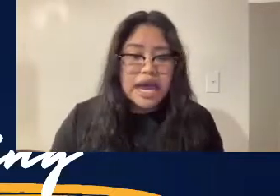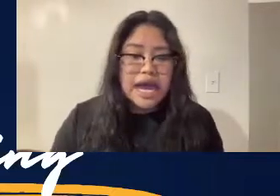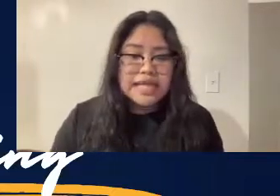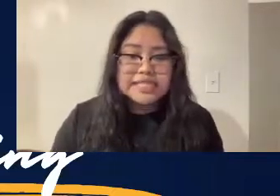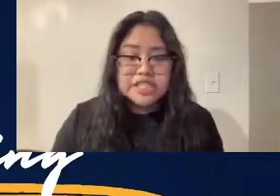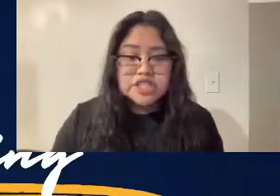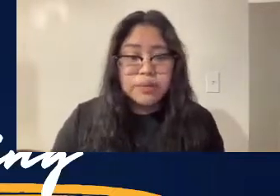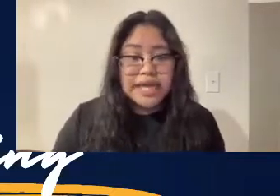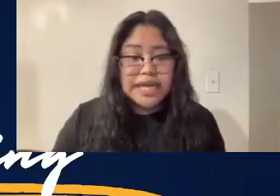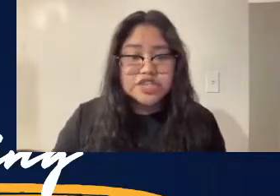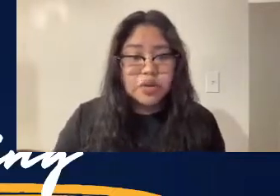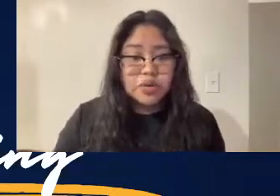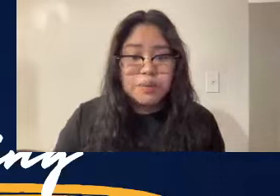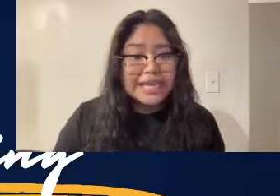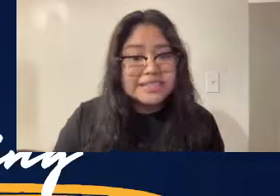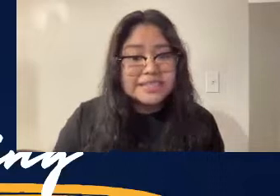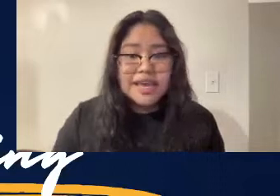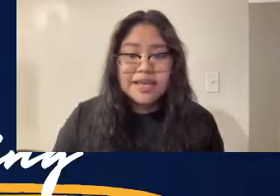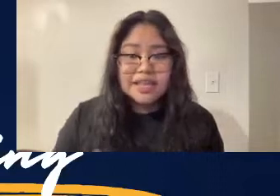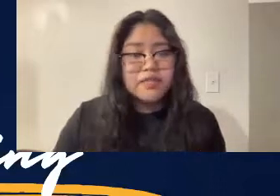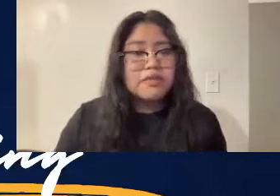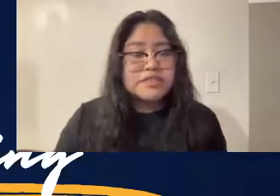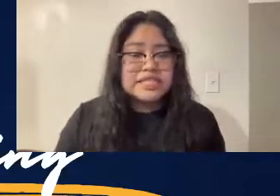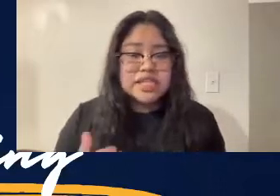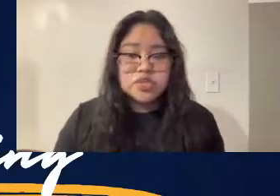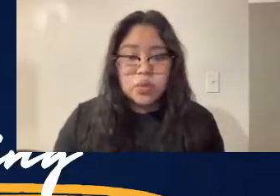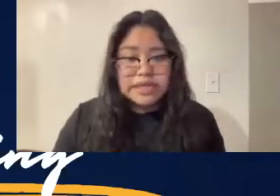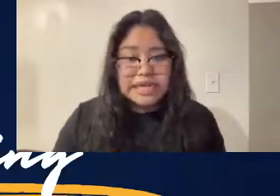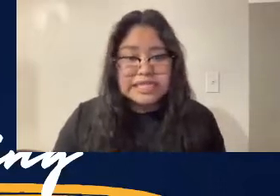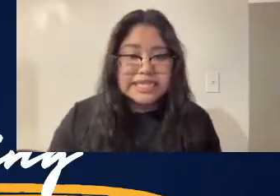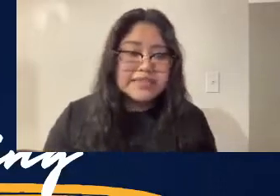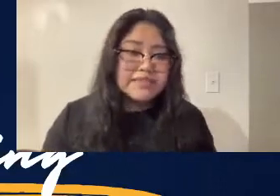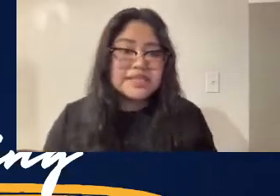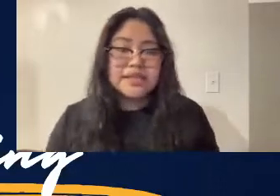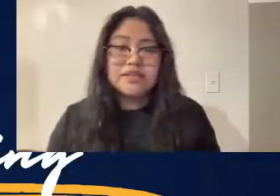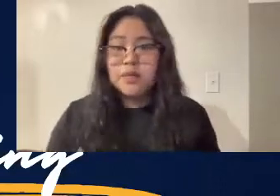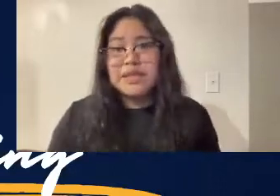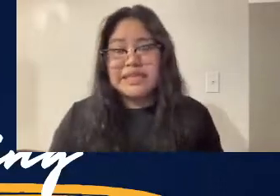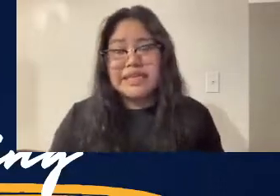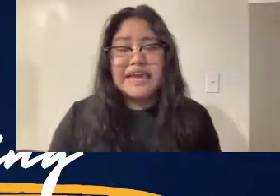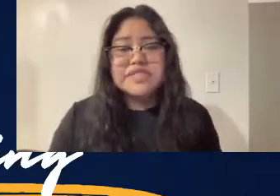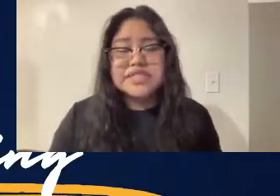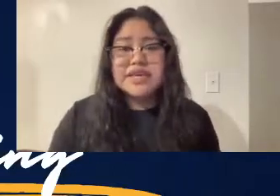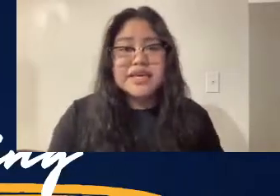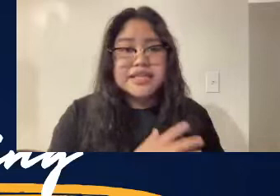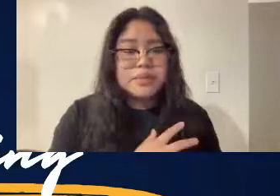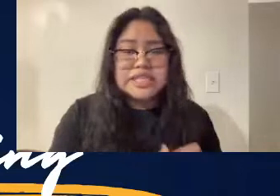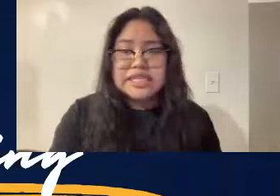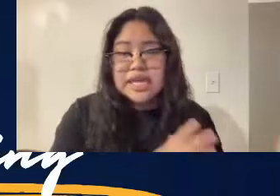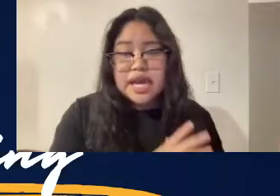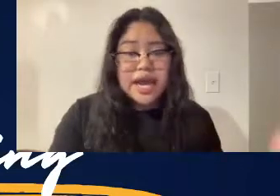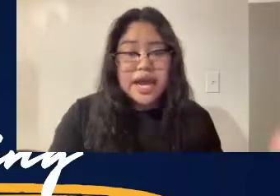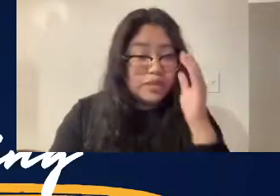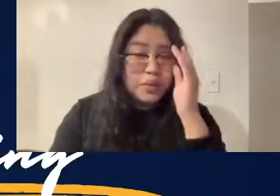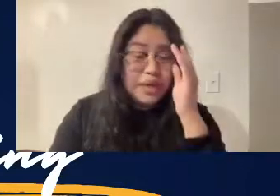support that is needed to mobilize your local base and get them involved in the essential organizing activities like the phone banking and canvassing that we